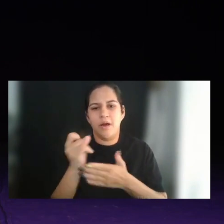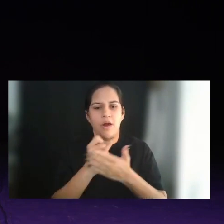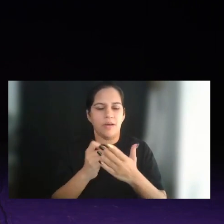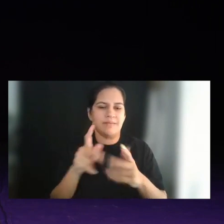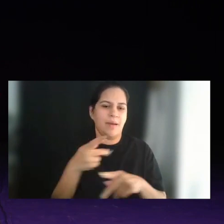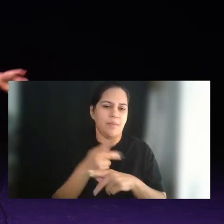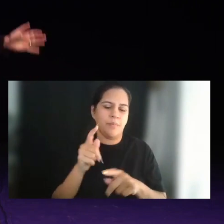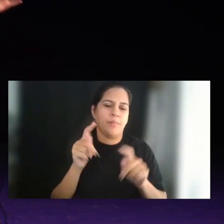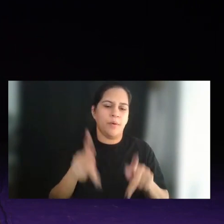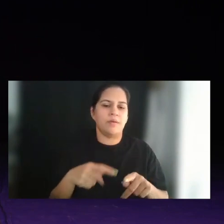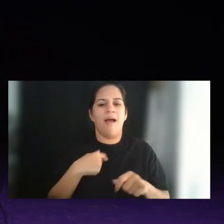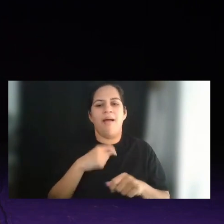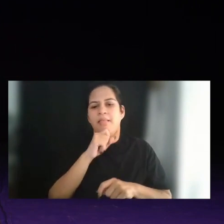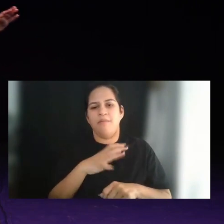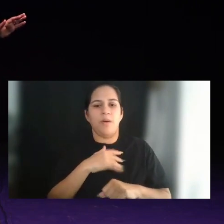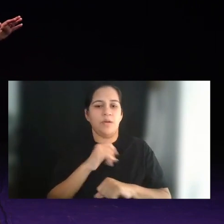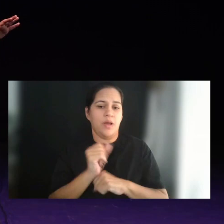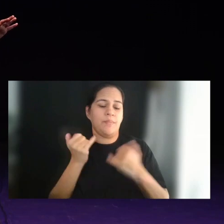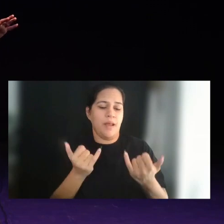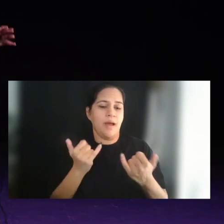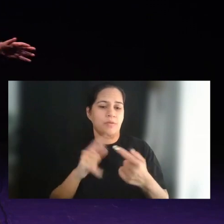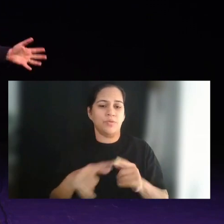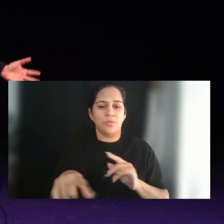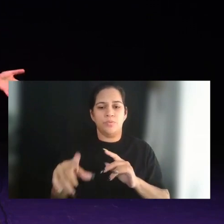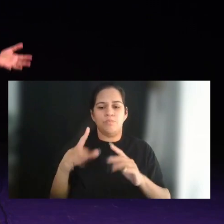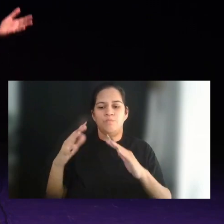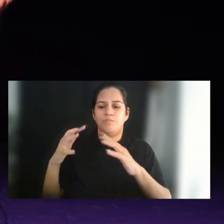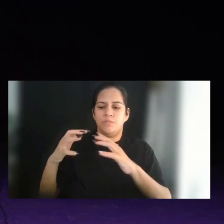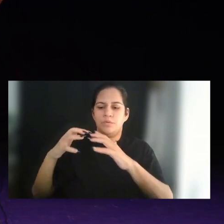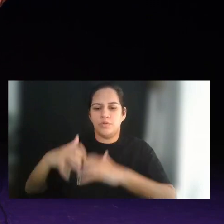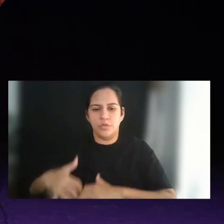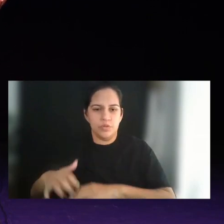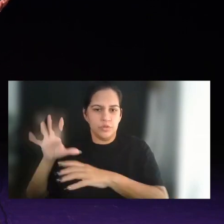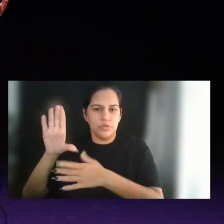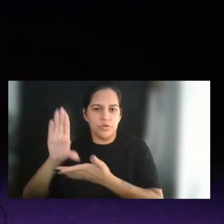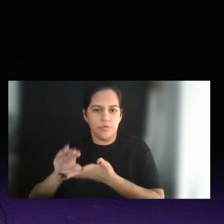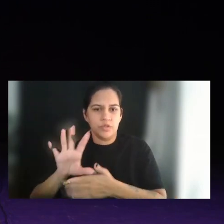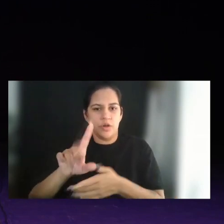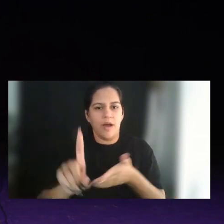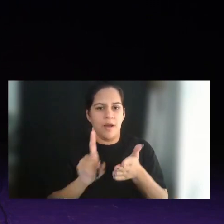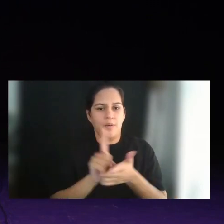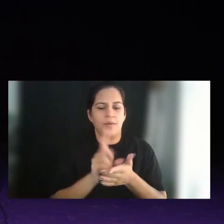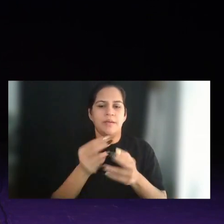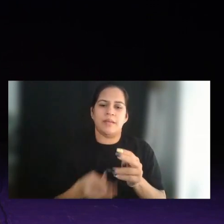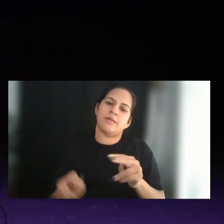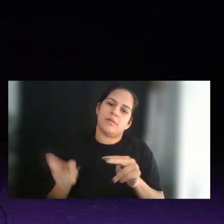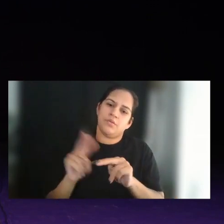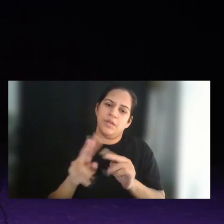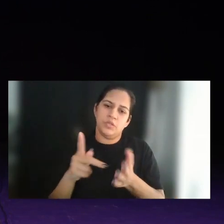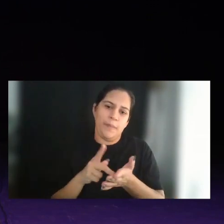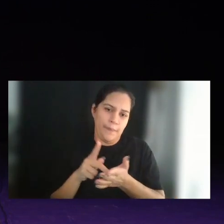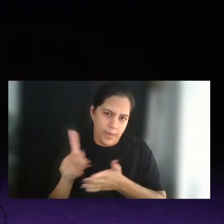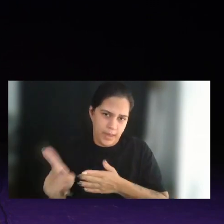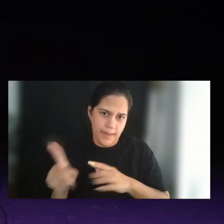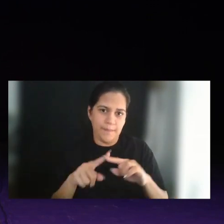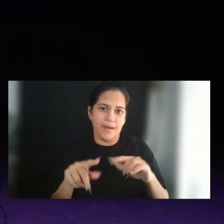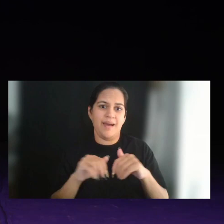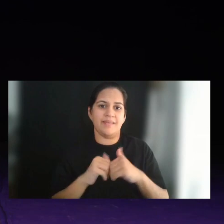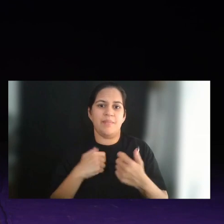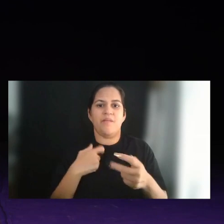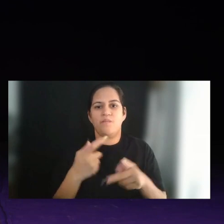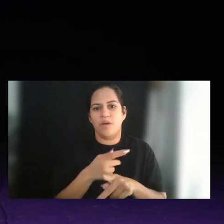now is to decrease your hours and increase your pay, but somehow I have to figure out how to do that